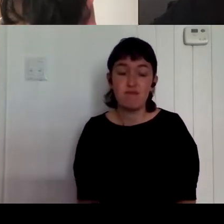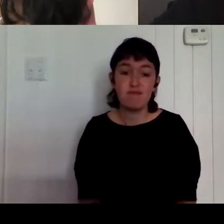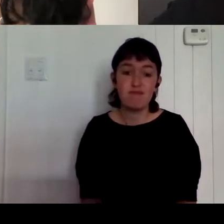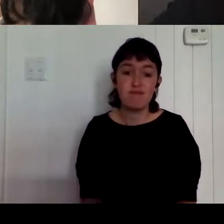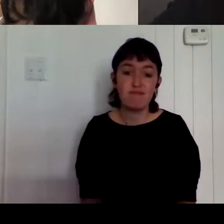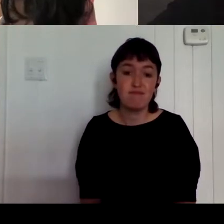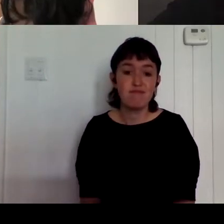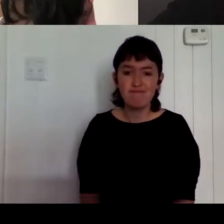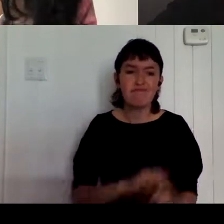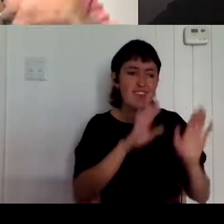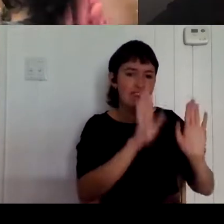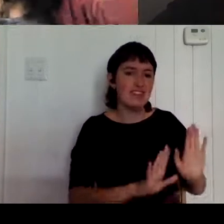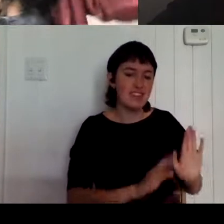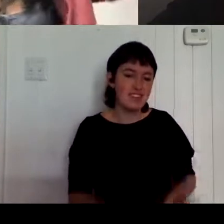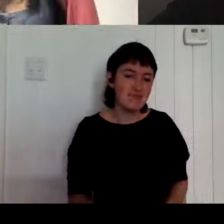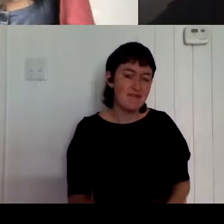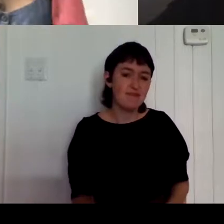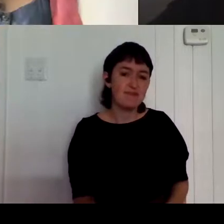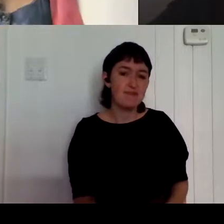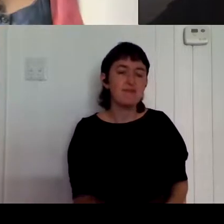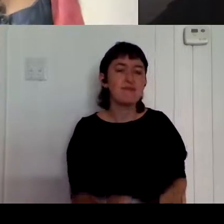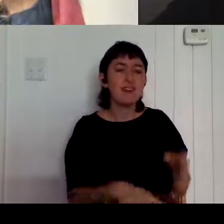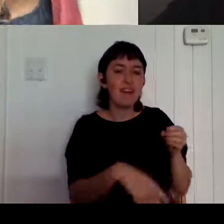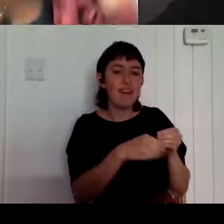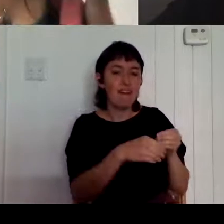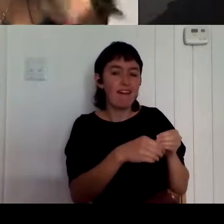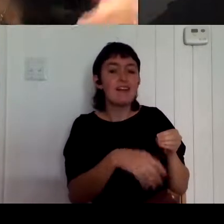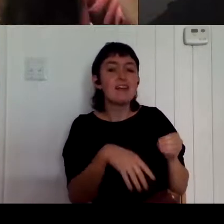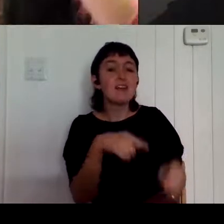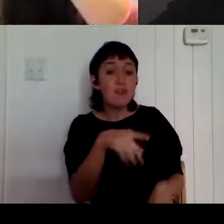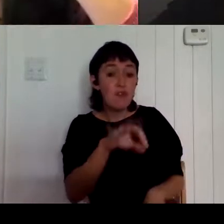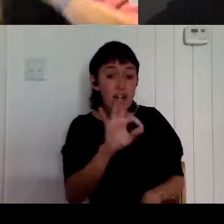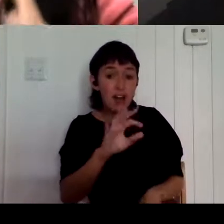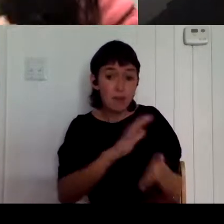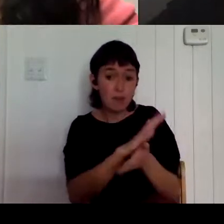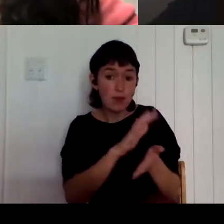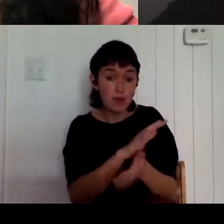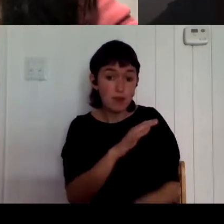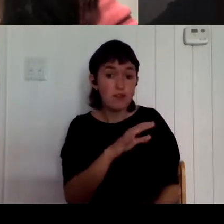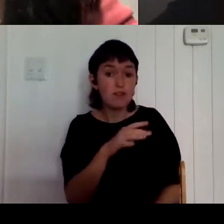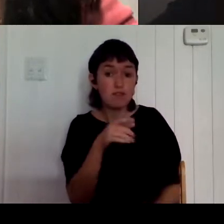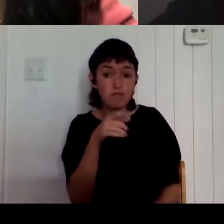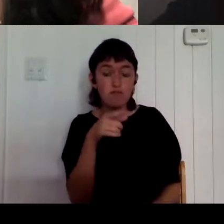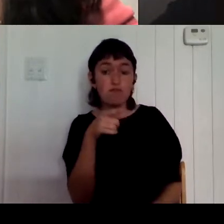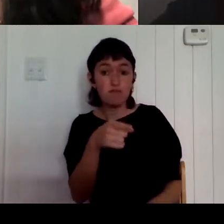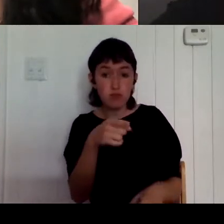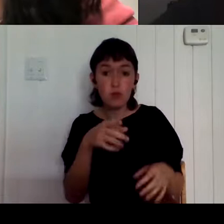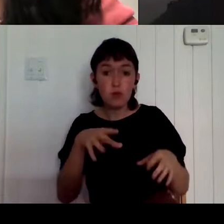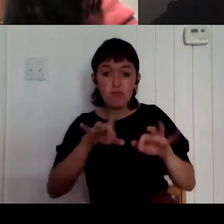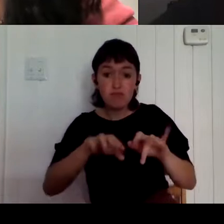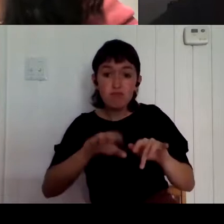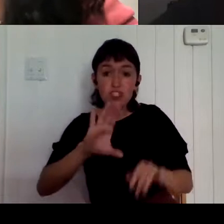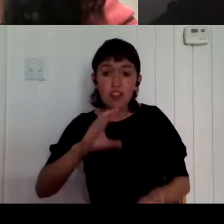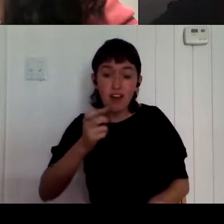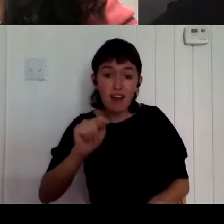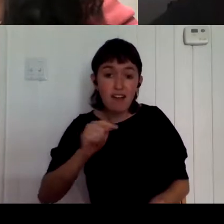Sounds good. Also, side note, when you do find the paper, can you put it in the chat because one of our people wants to dig in. yeah, Here. I was like, here's the